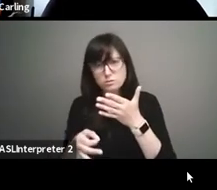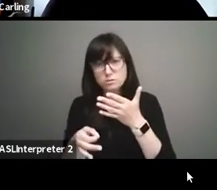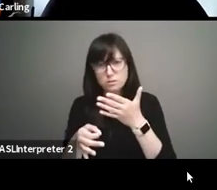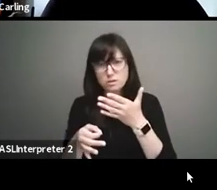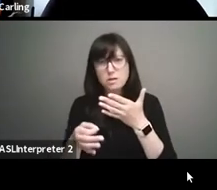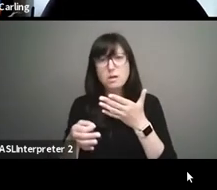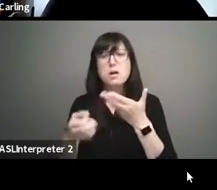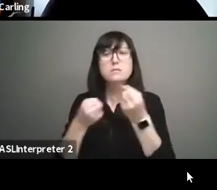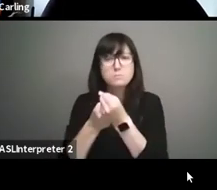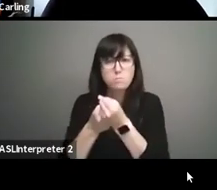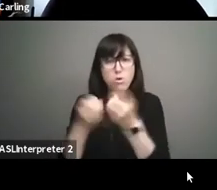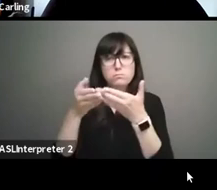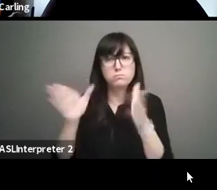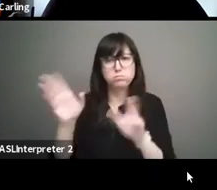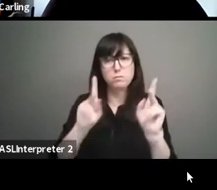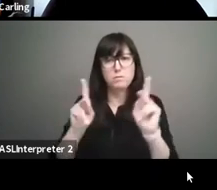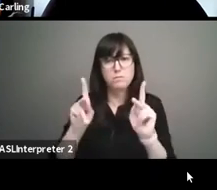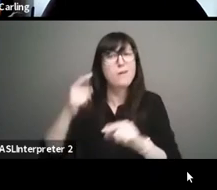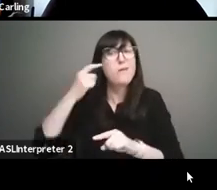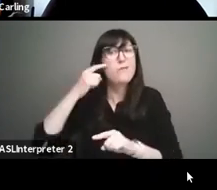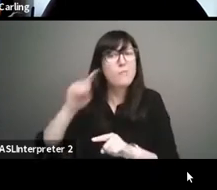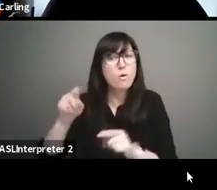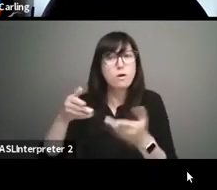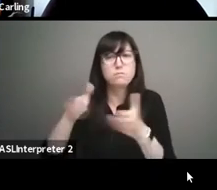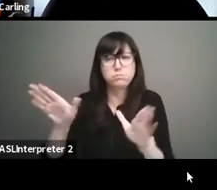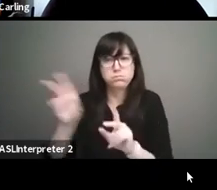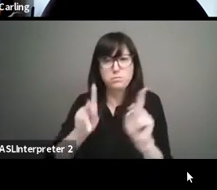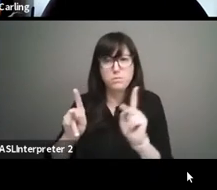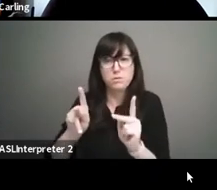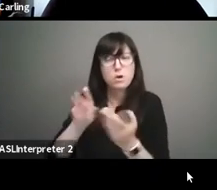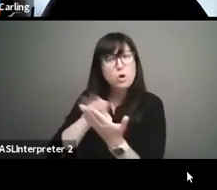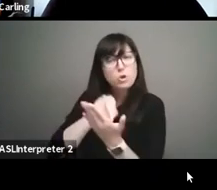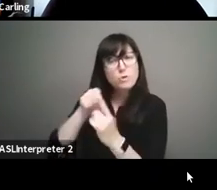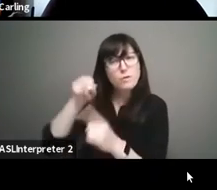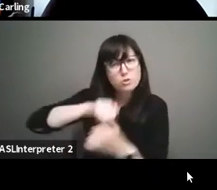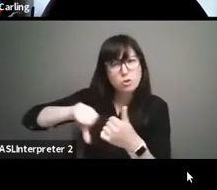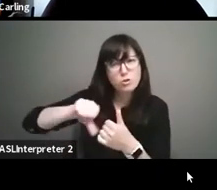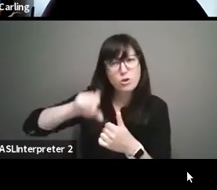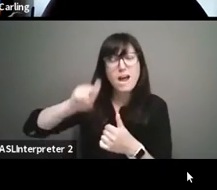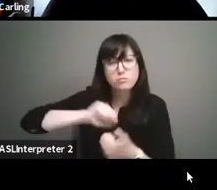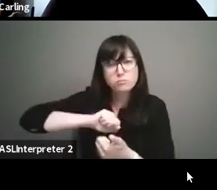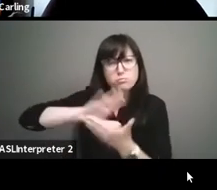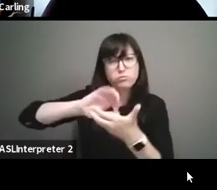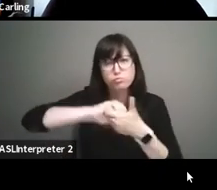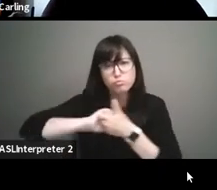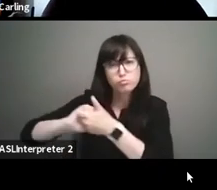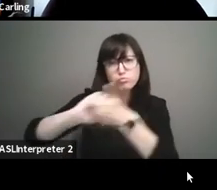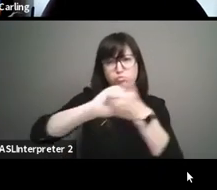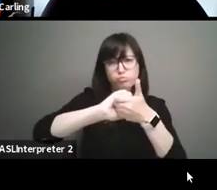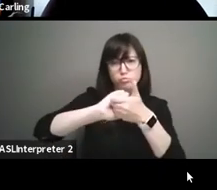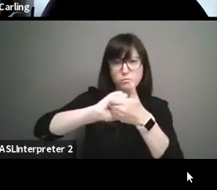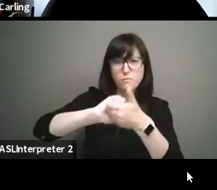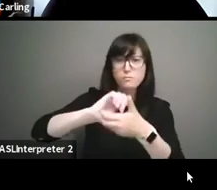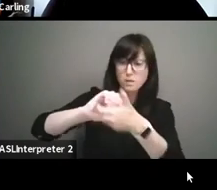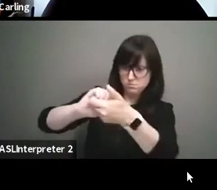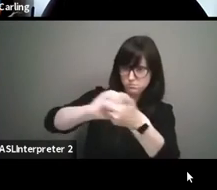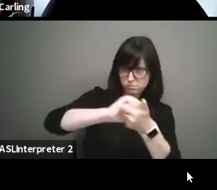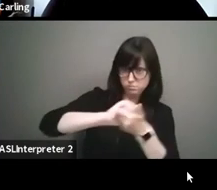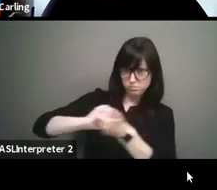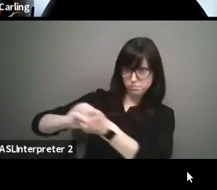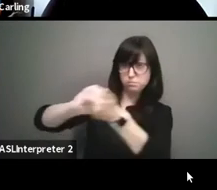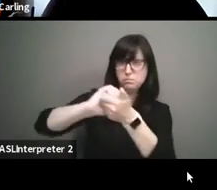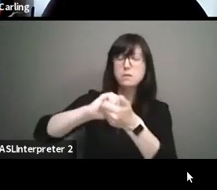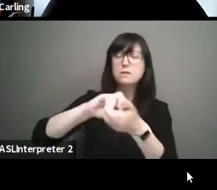and we have to support each other with unity, because that's the only way that we can